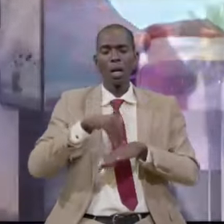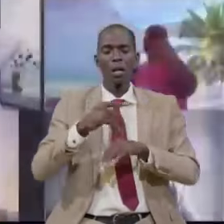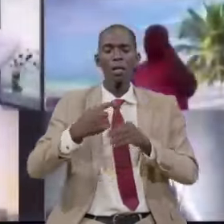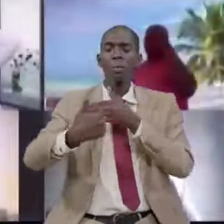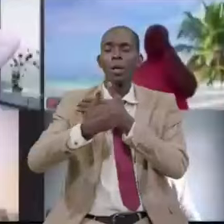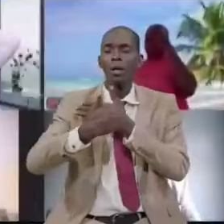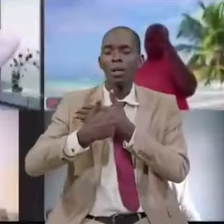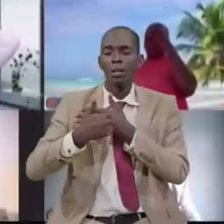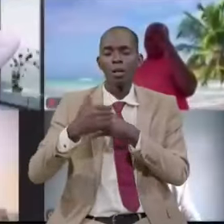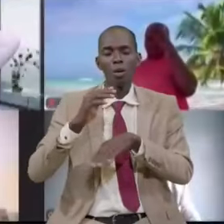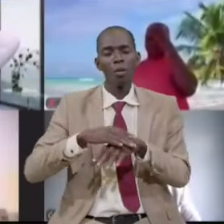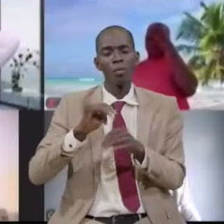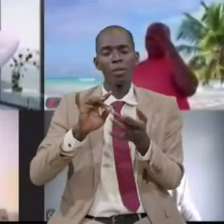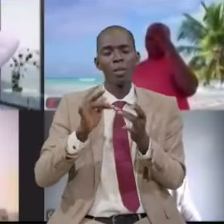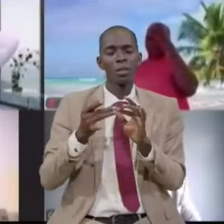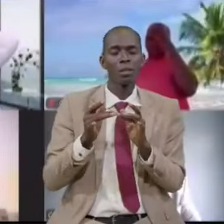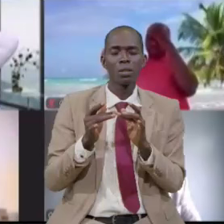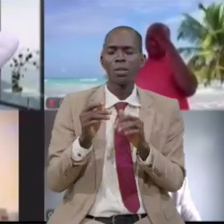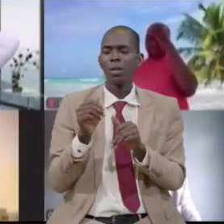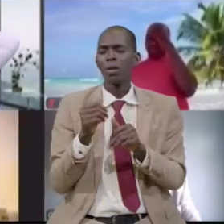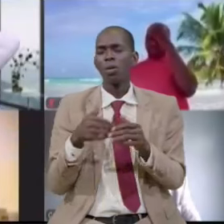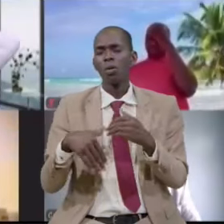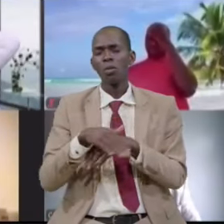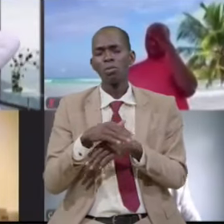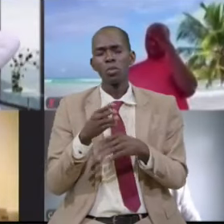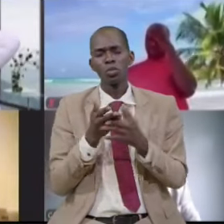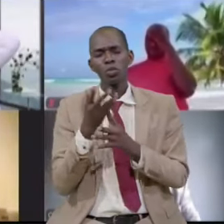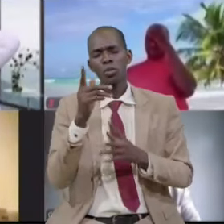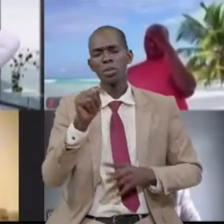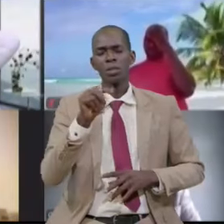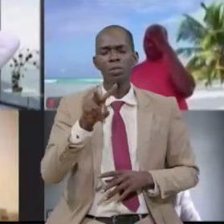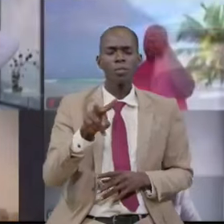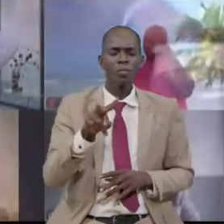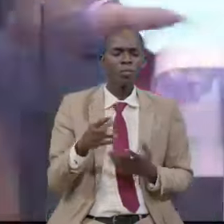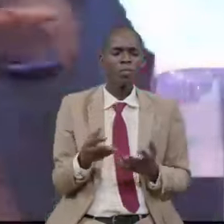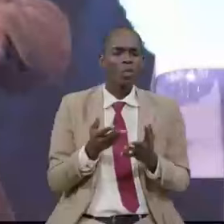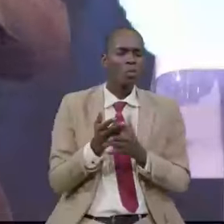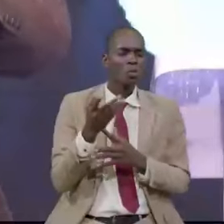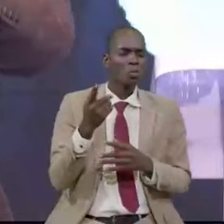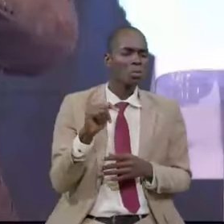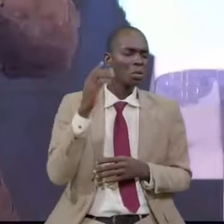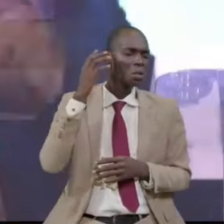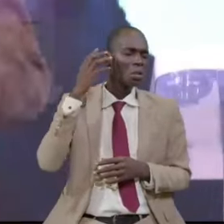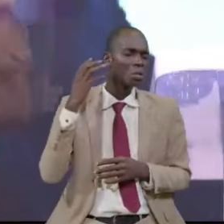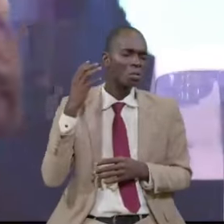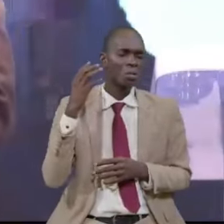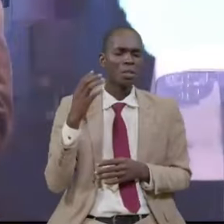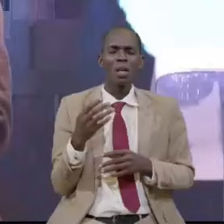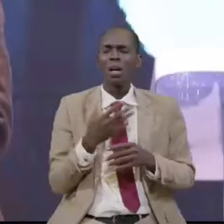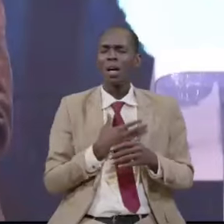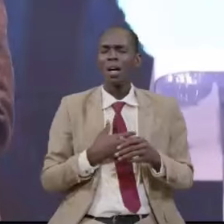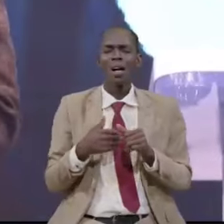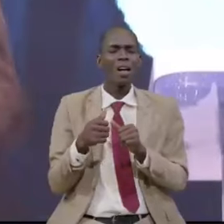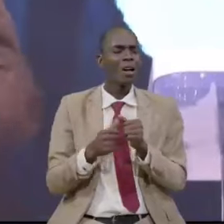online, over the television, over the radio, everywhere you hear the